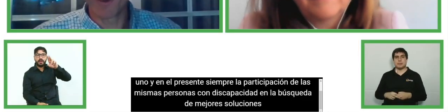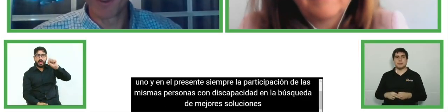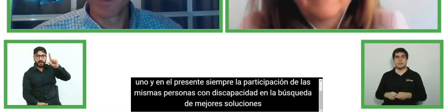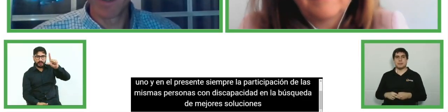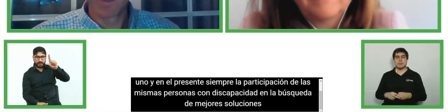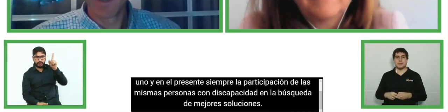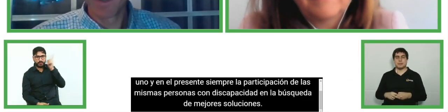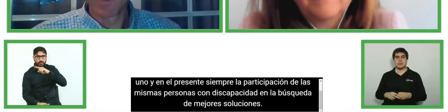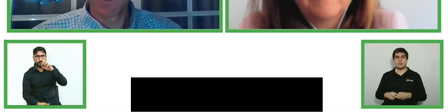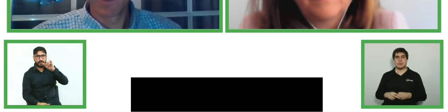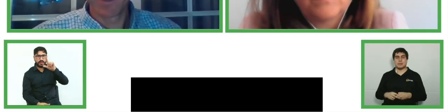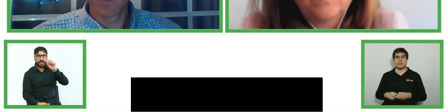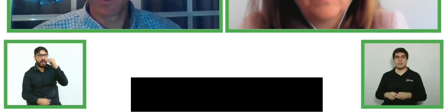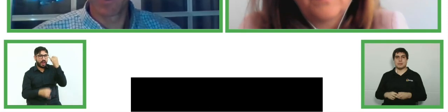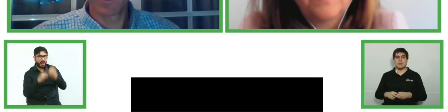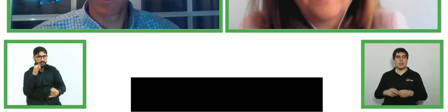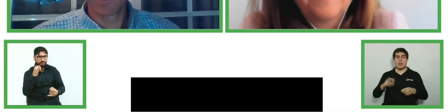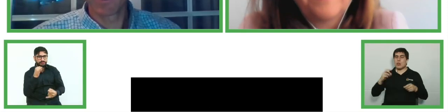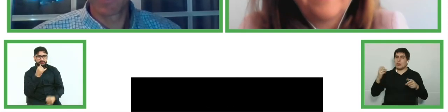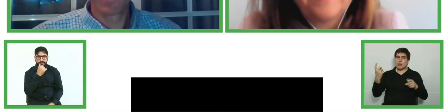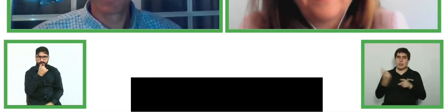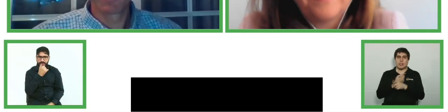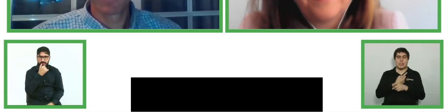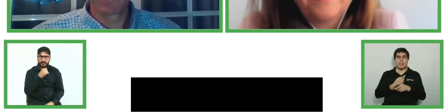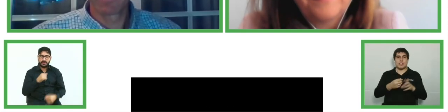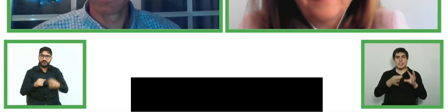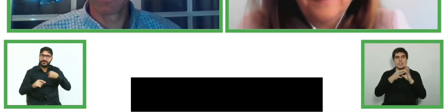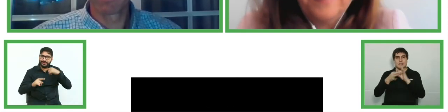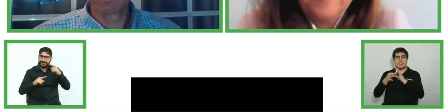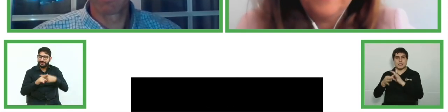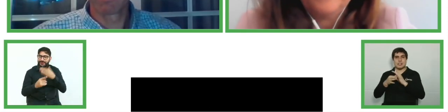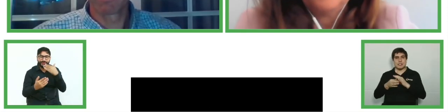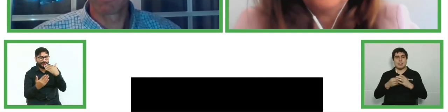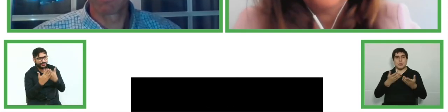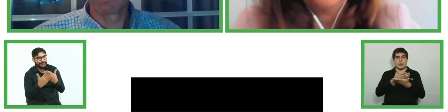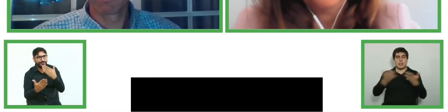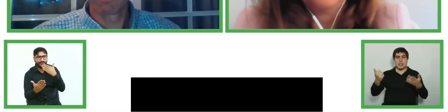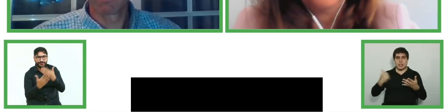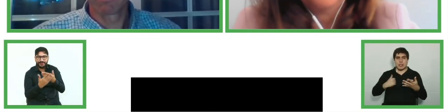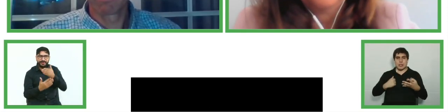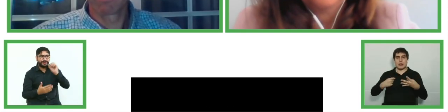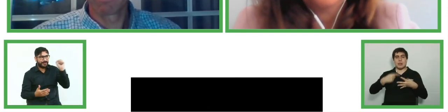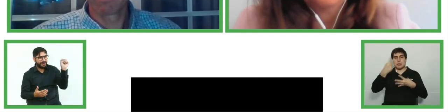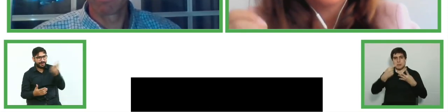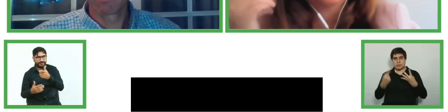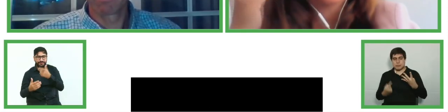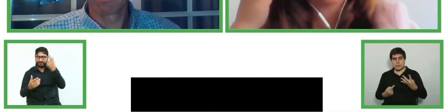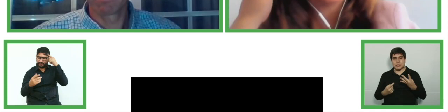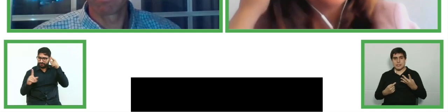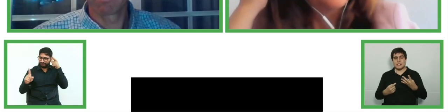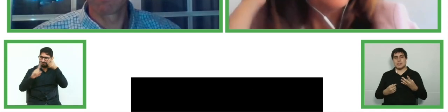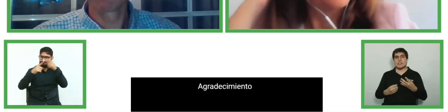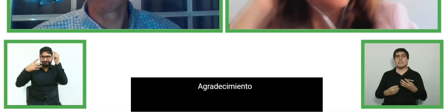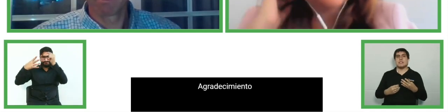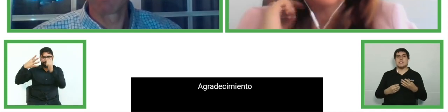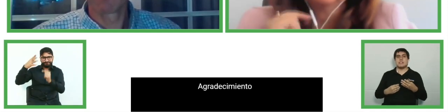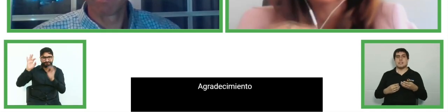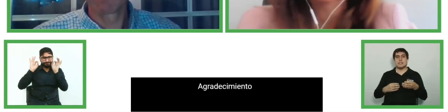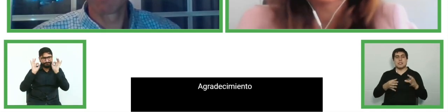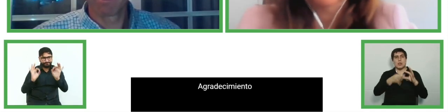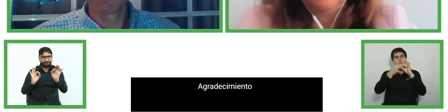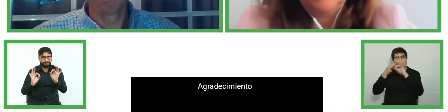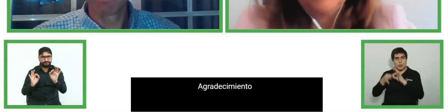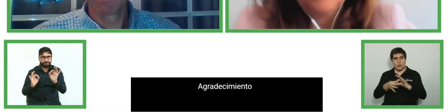Well, thank you very much for knowing that we can actually, there's no the causality and synchronicity.